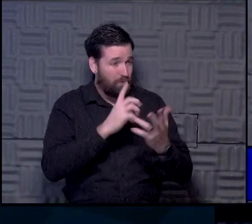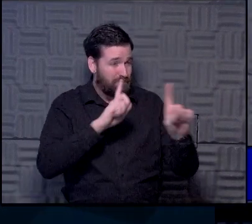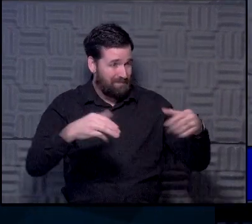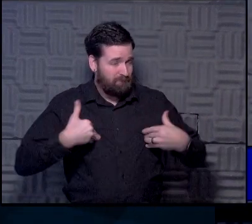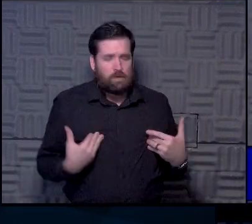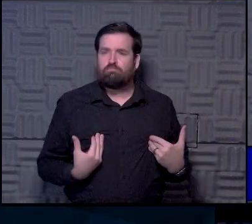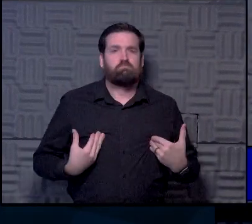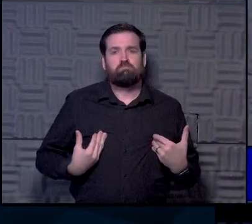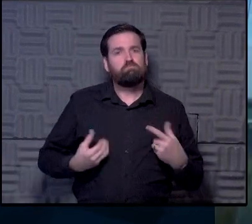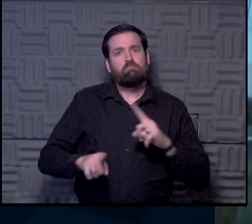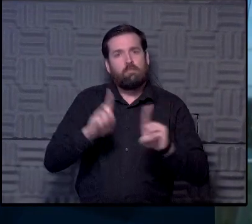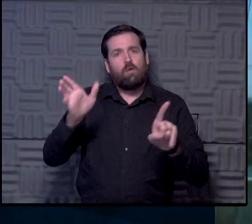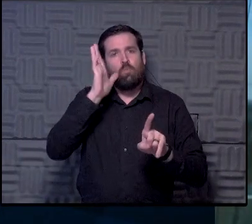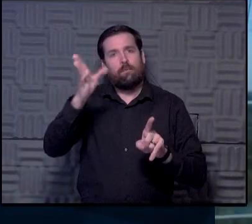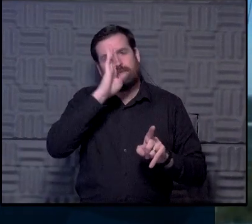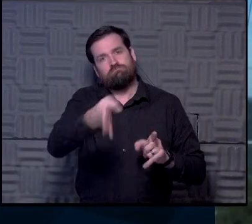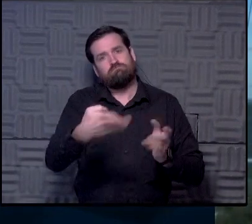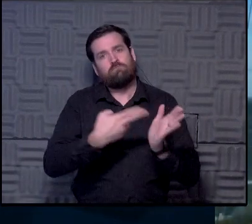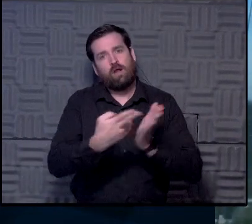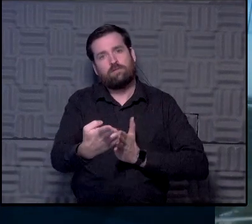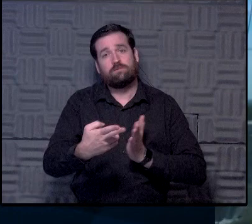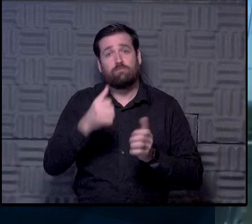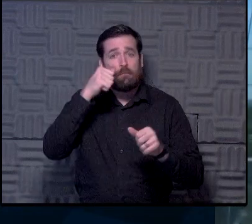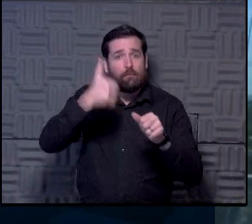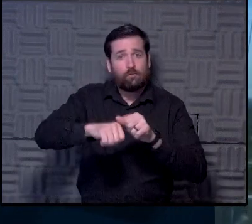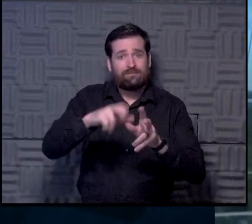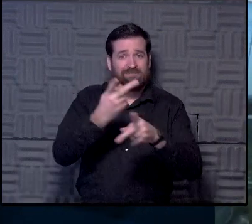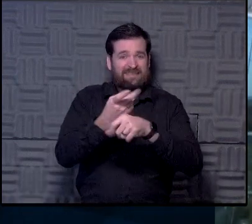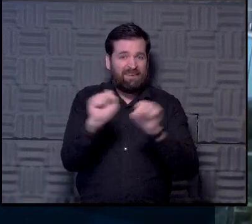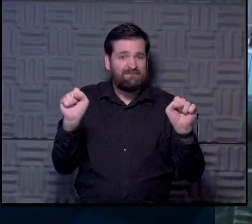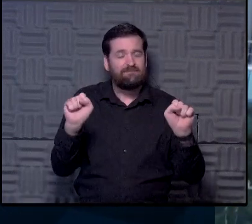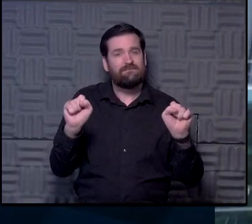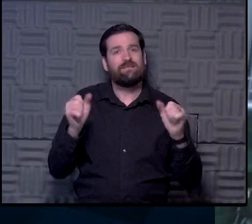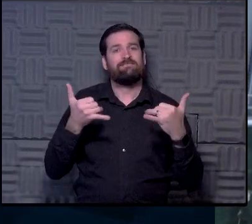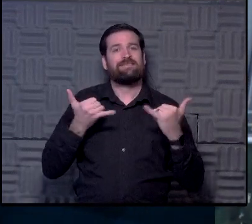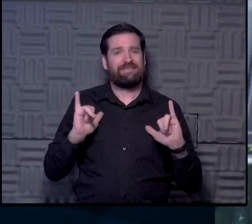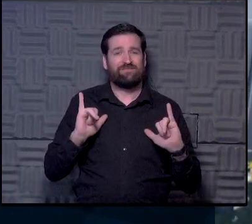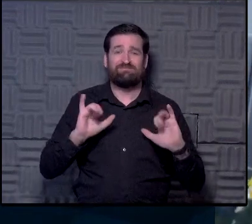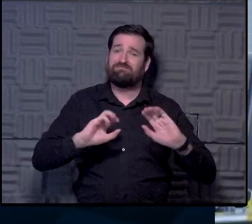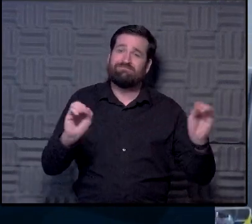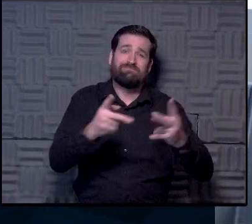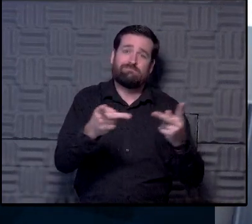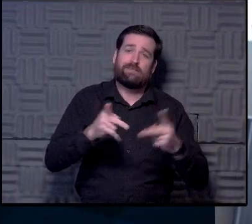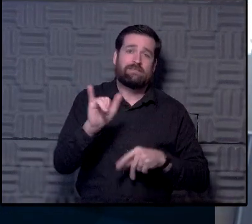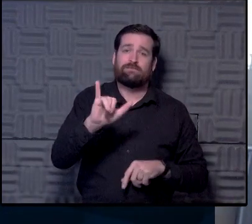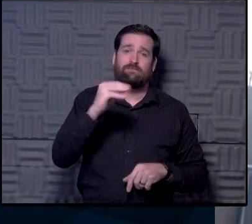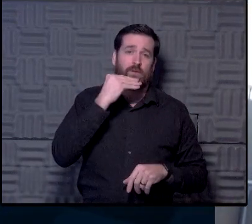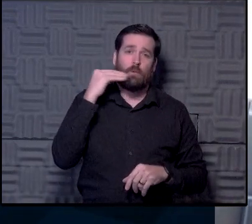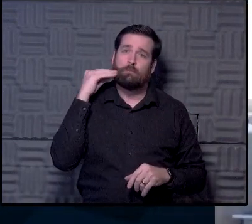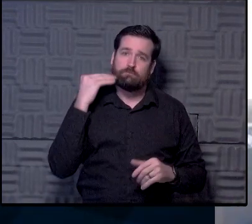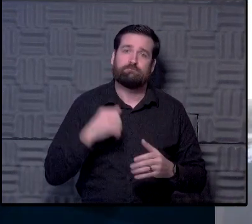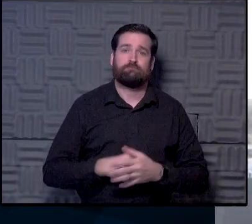but we'll always be honest with you. Remember, stay safe, and still, there's no place like home.